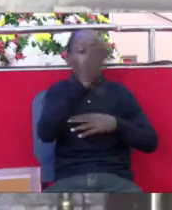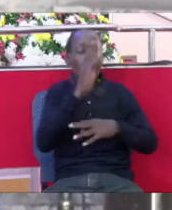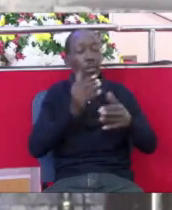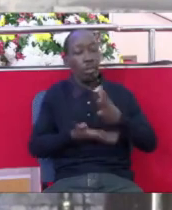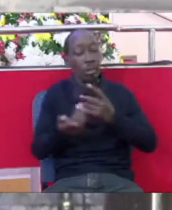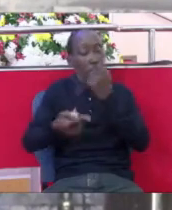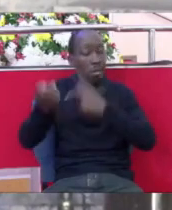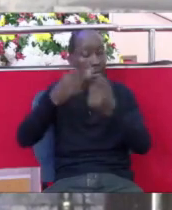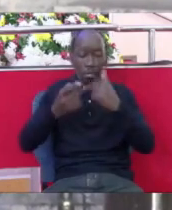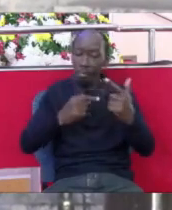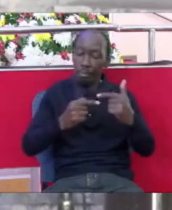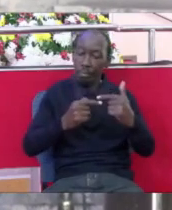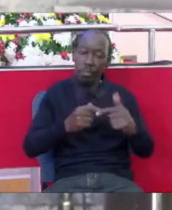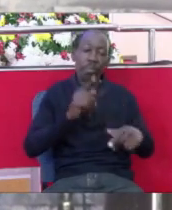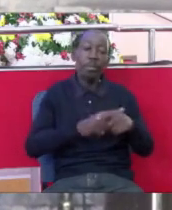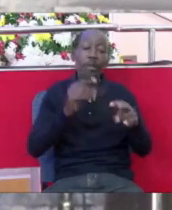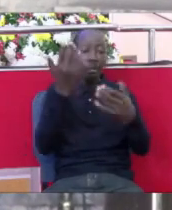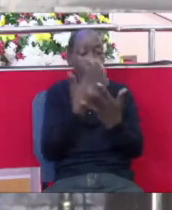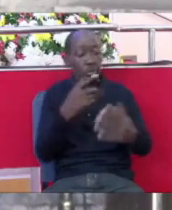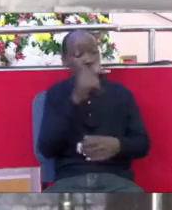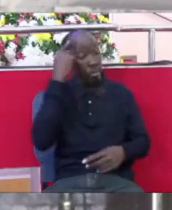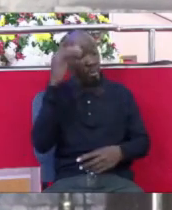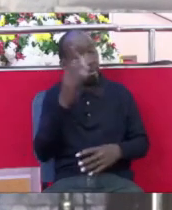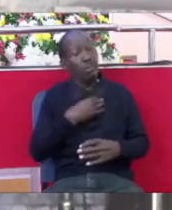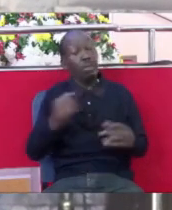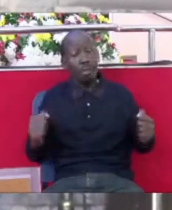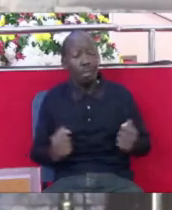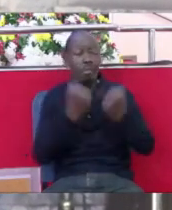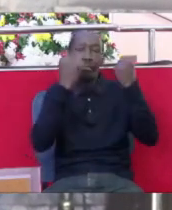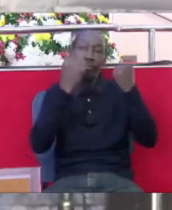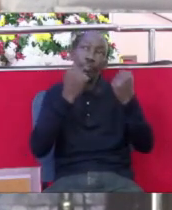comes, the unimaginable happens. May the